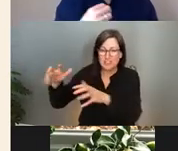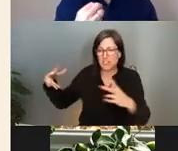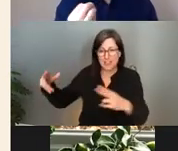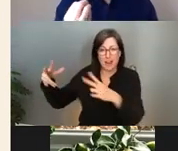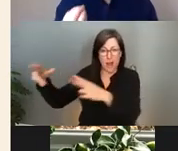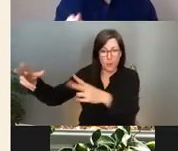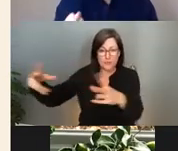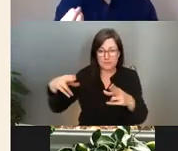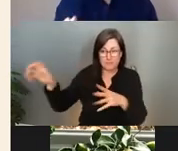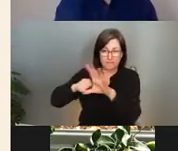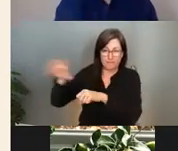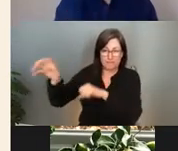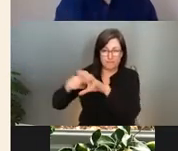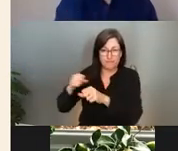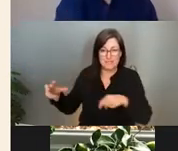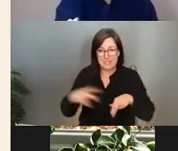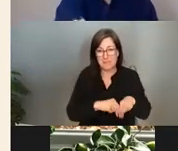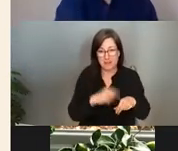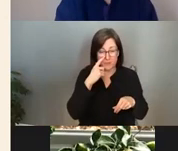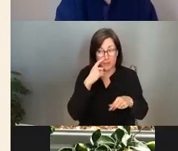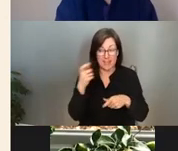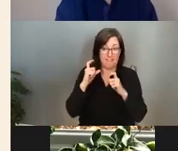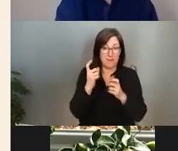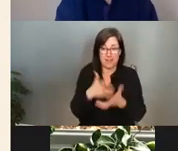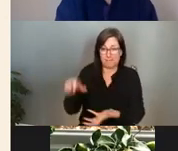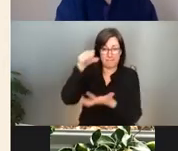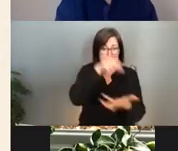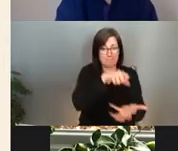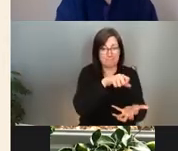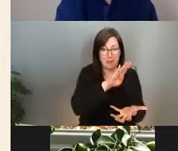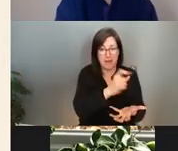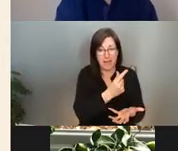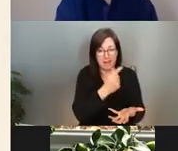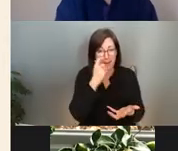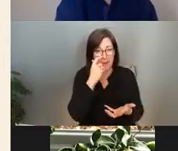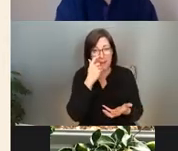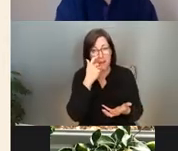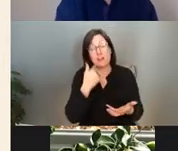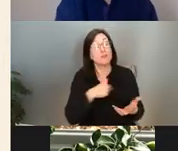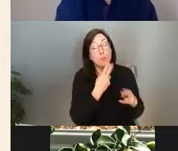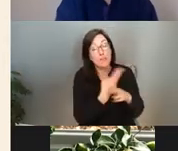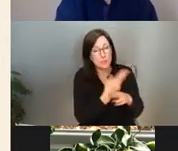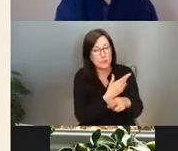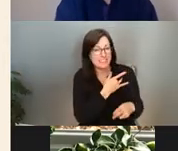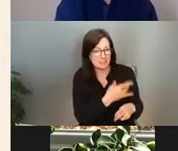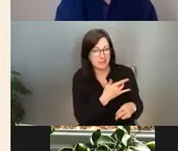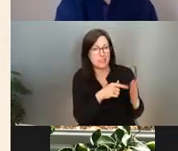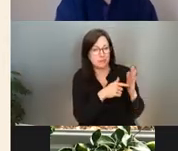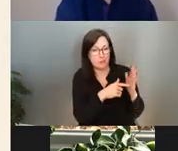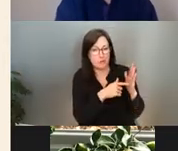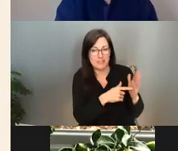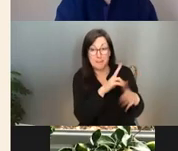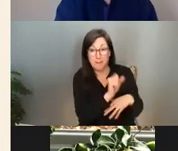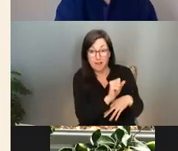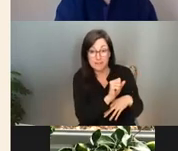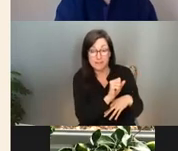And so that's what we most typically use to represent bus. I'm sure other teams use different things. A lot of times we feel like,